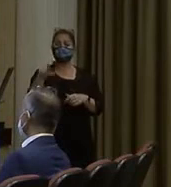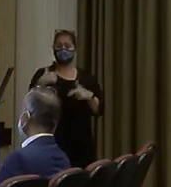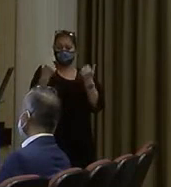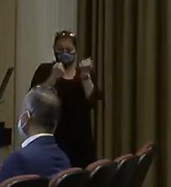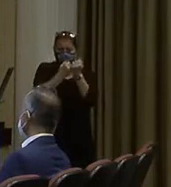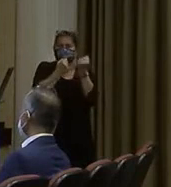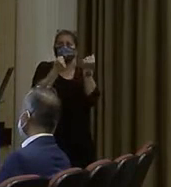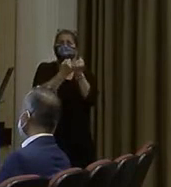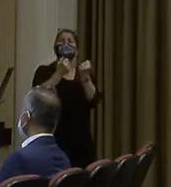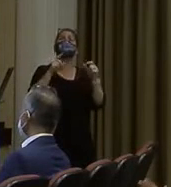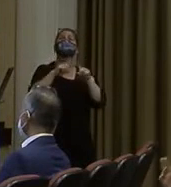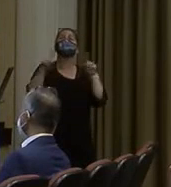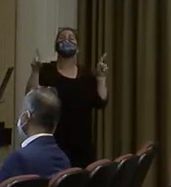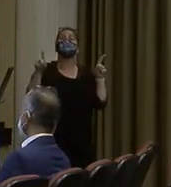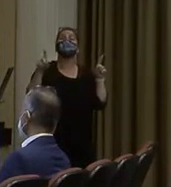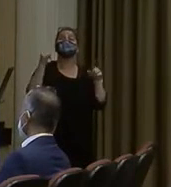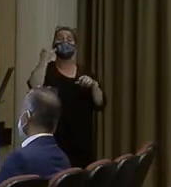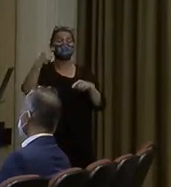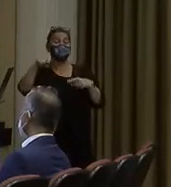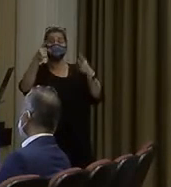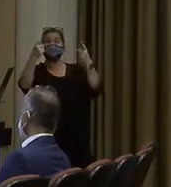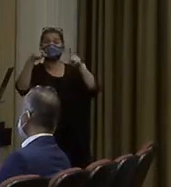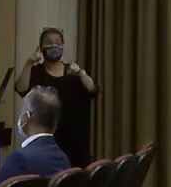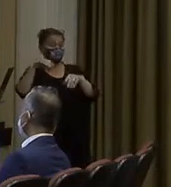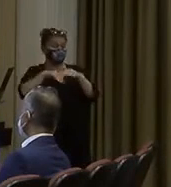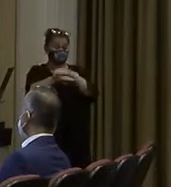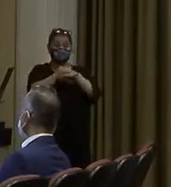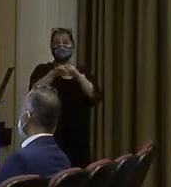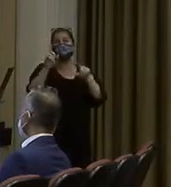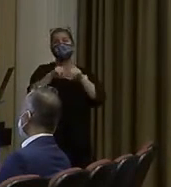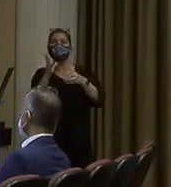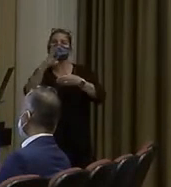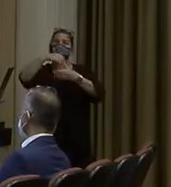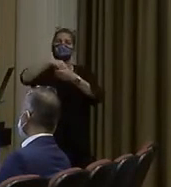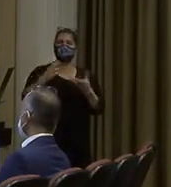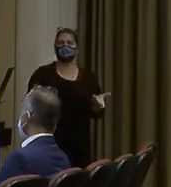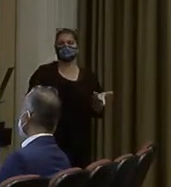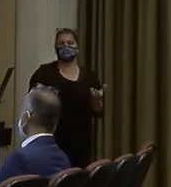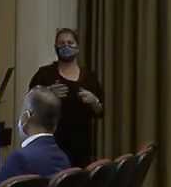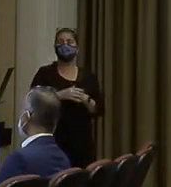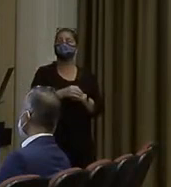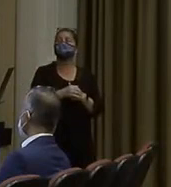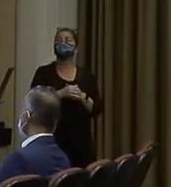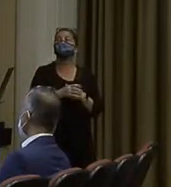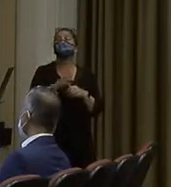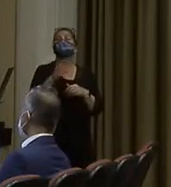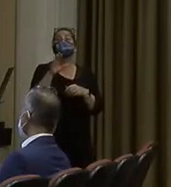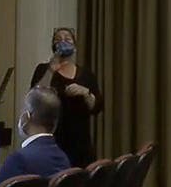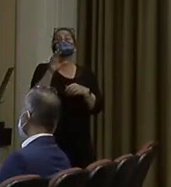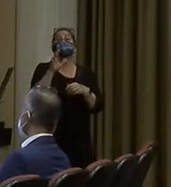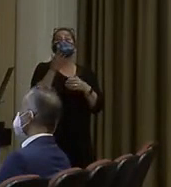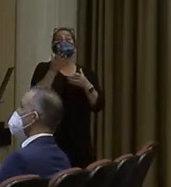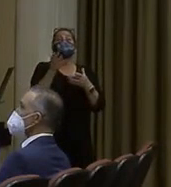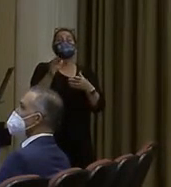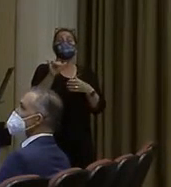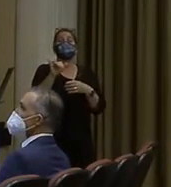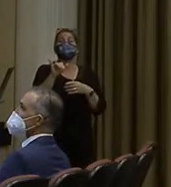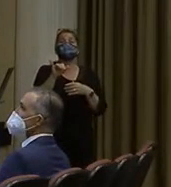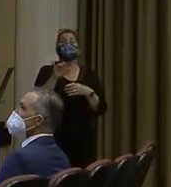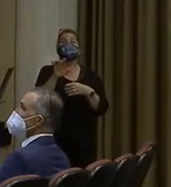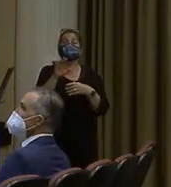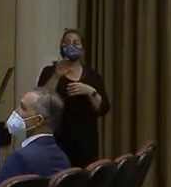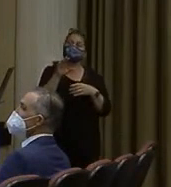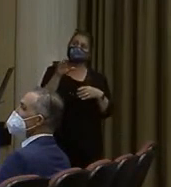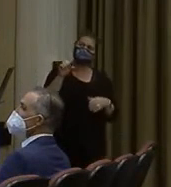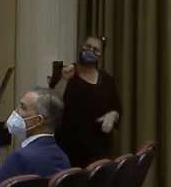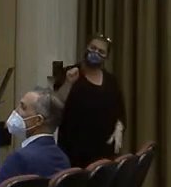those events are not accessible to them, they can't engage in the community in the way that they want. Sins Invalid is an amazing group.